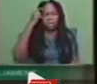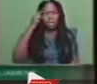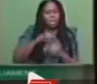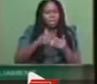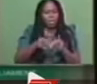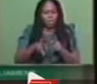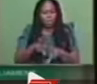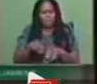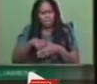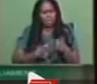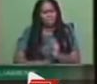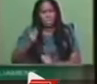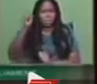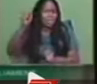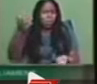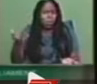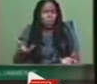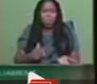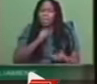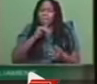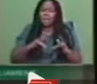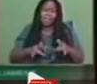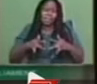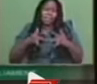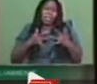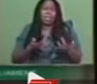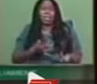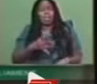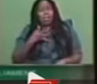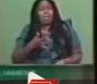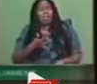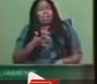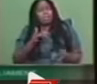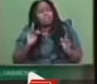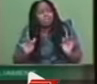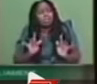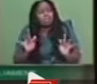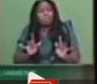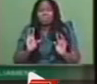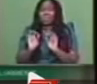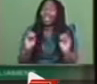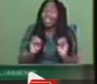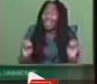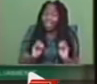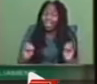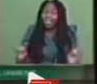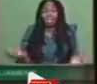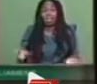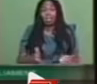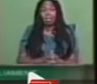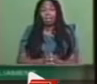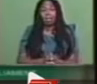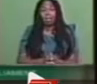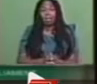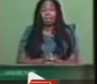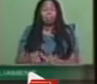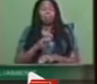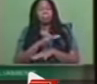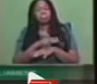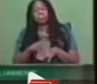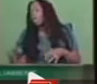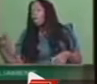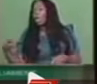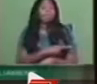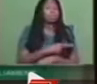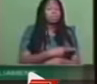country. It is like déjà vu. Every year and nothing new. Unemployment and layoffs have become the norm under this